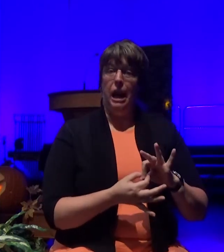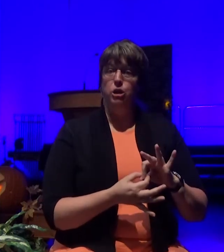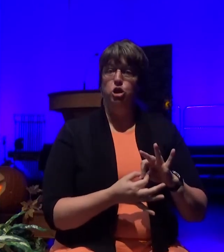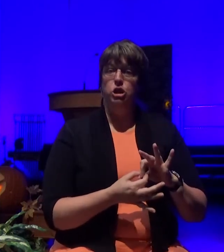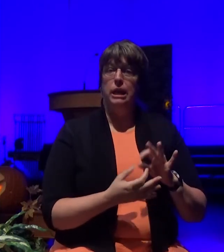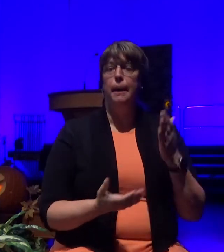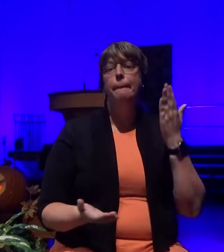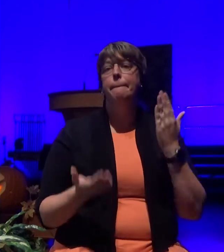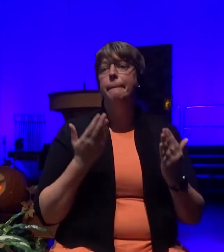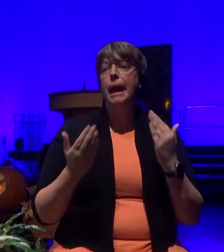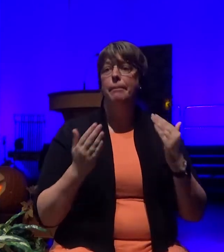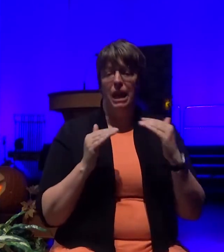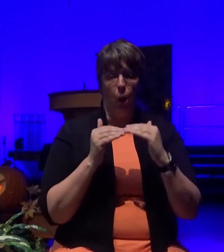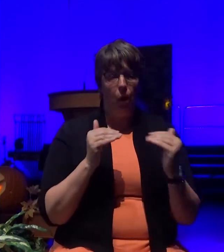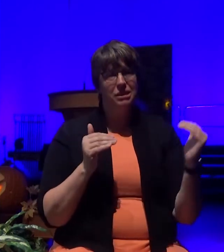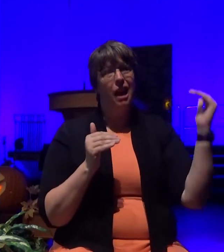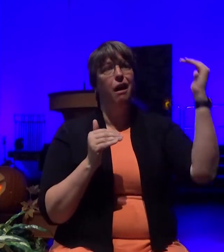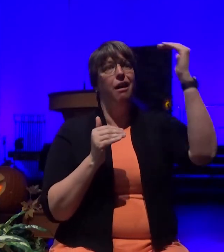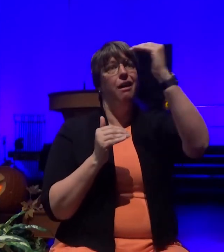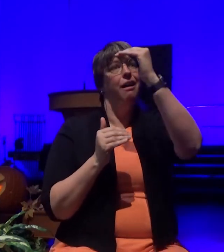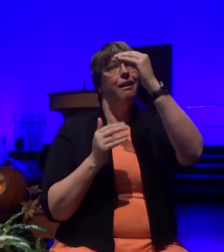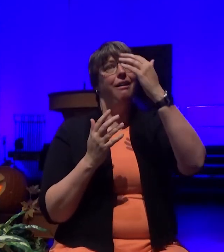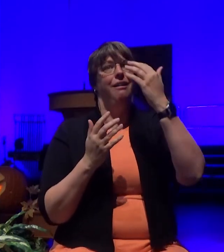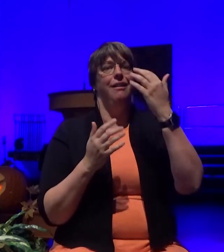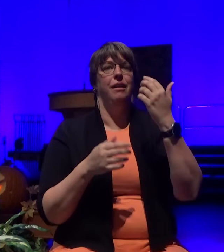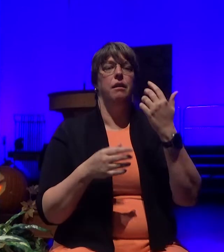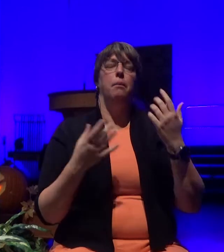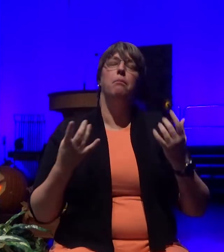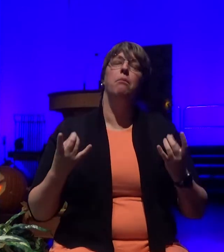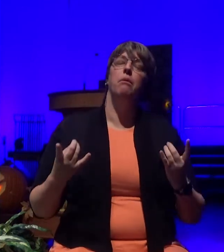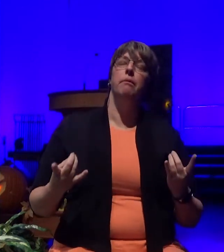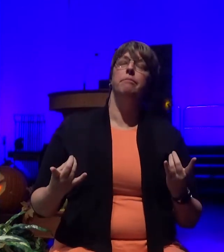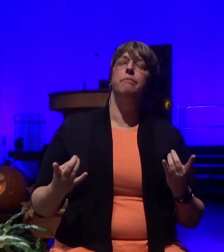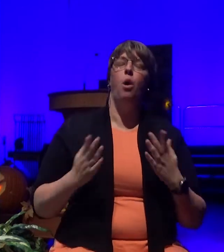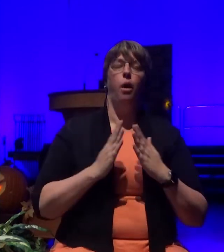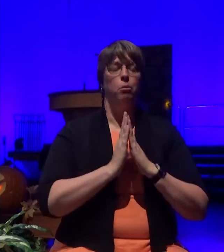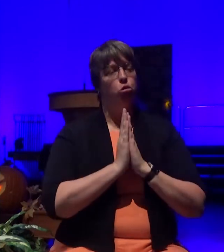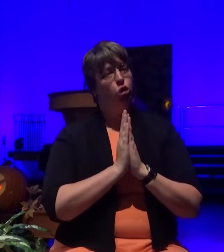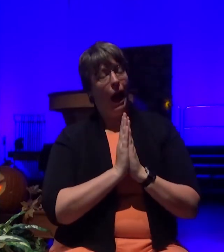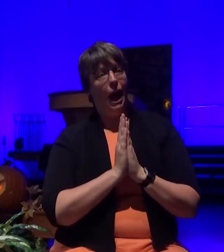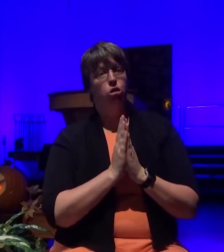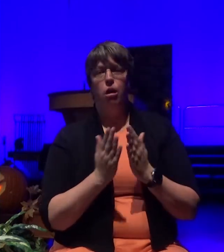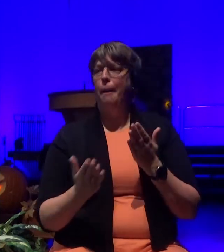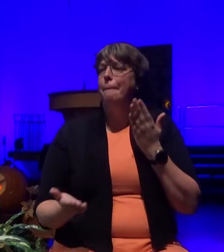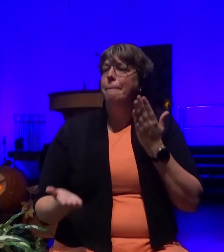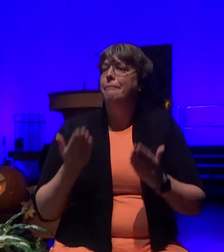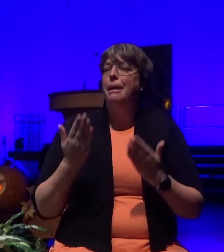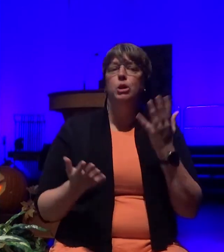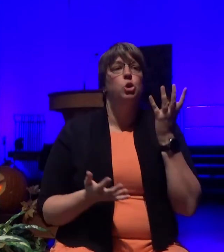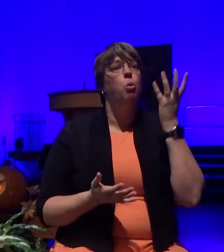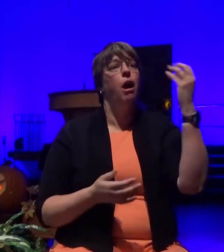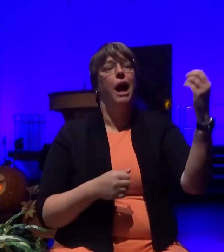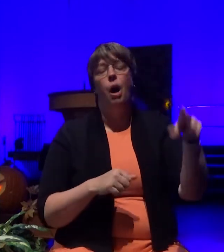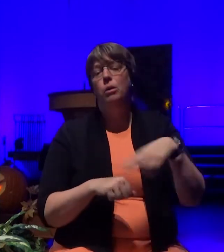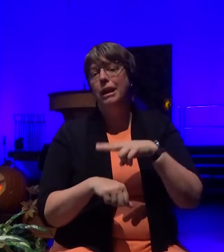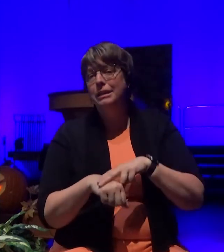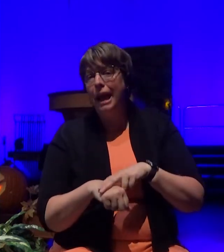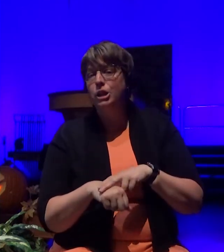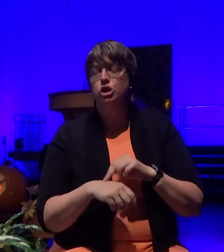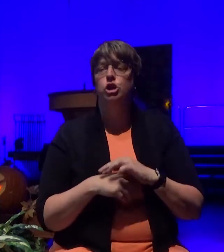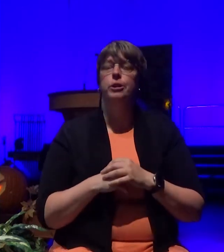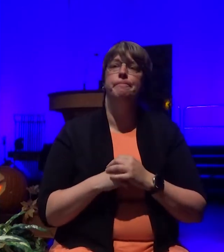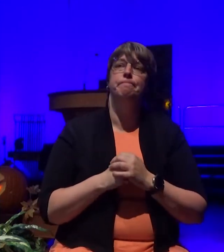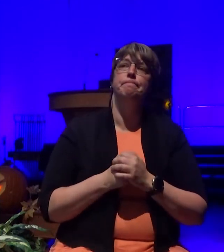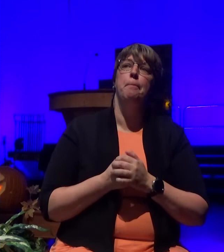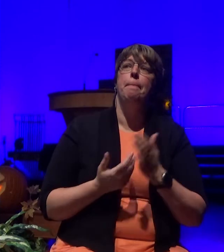of prayerfulness or meditation, a transcendent moment out in nature. Maybe it was a moment